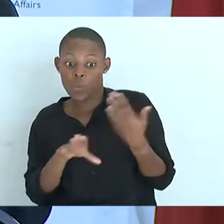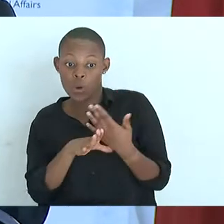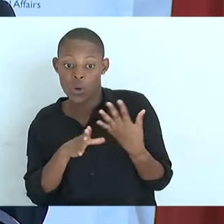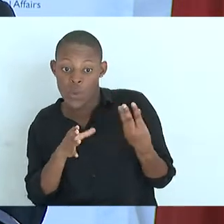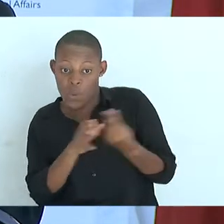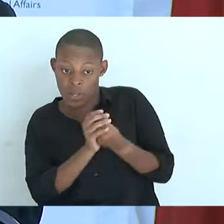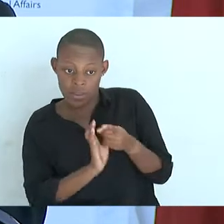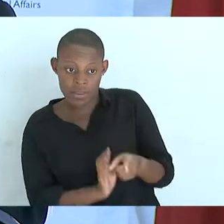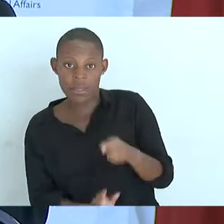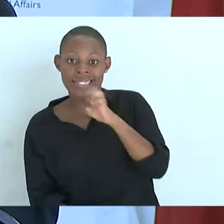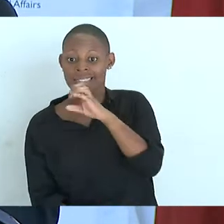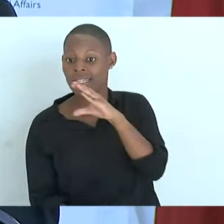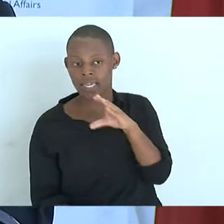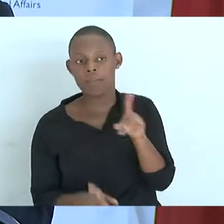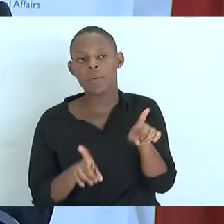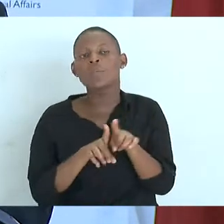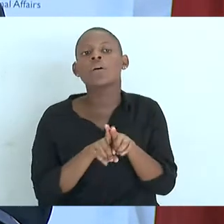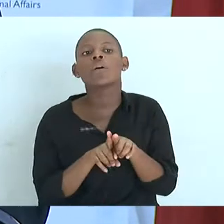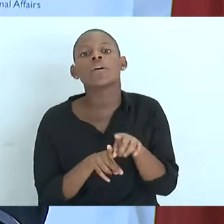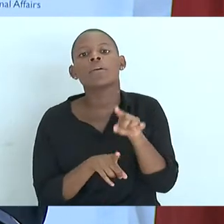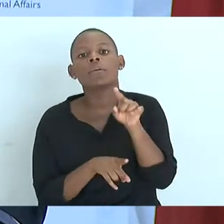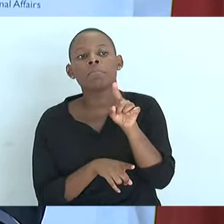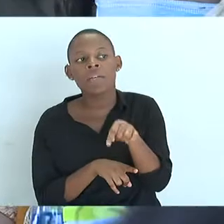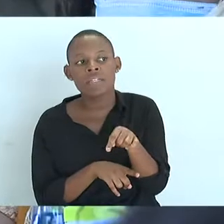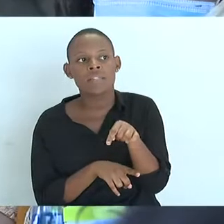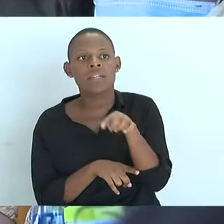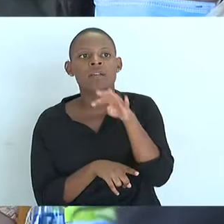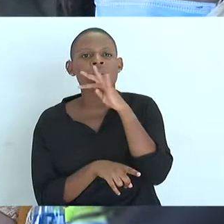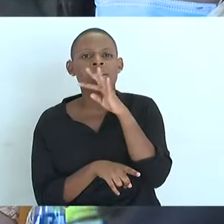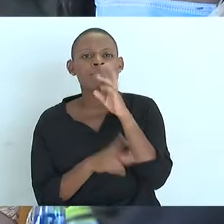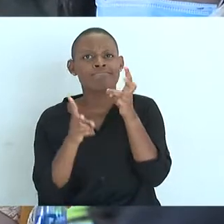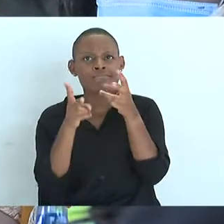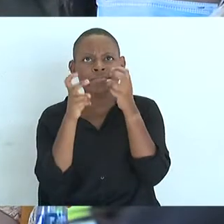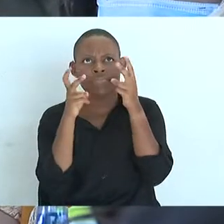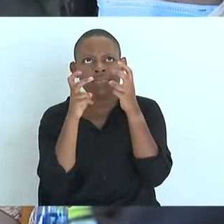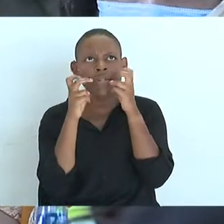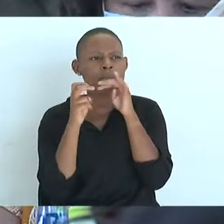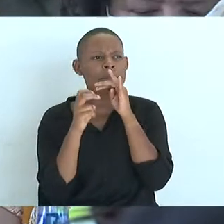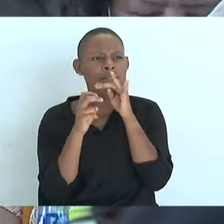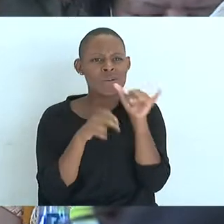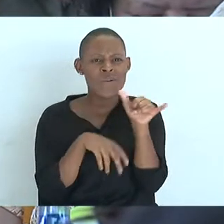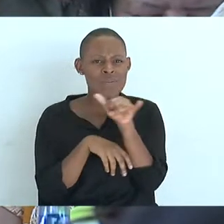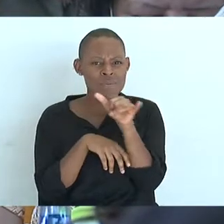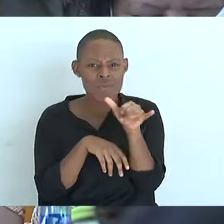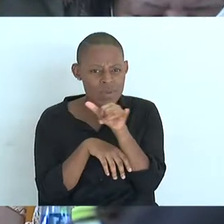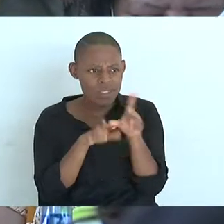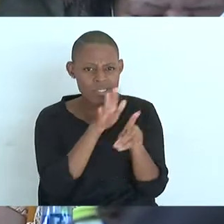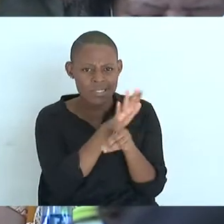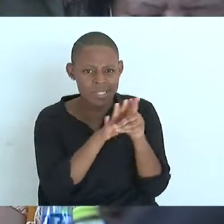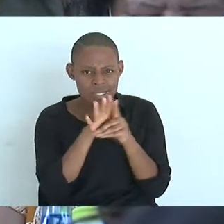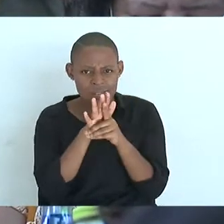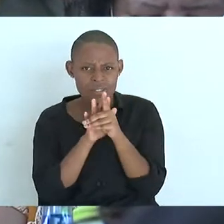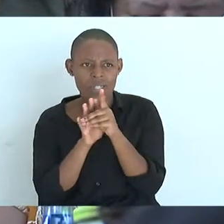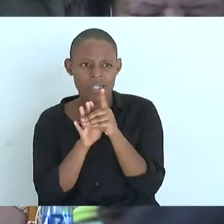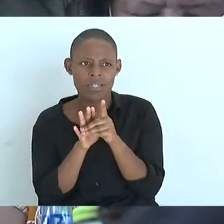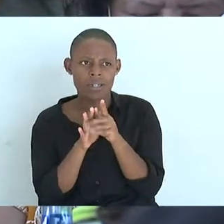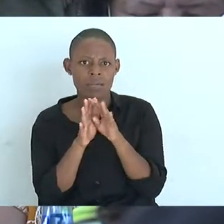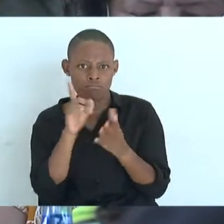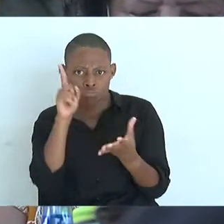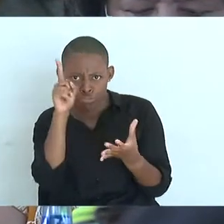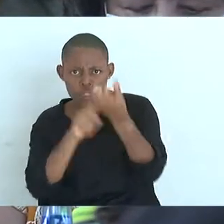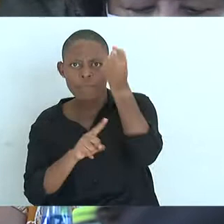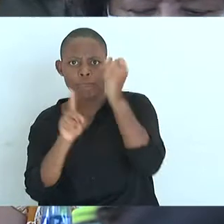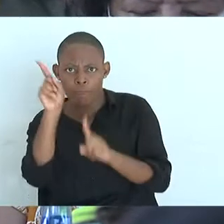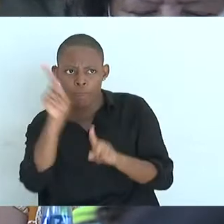we need to see which of these sectors is relevant, or we have the greatest potential in our districts. So when I look at it, I